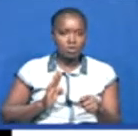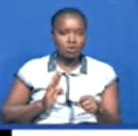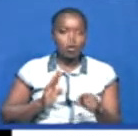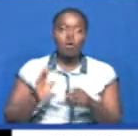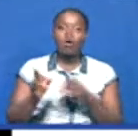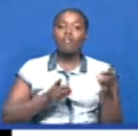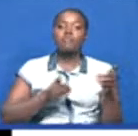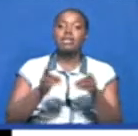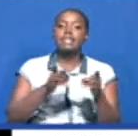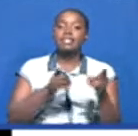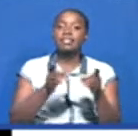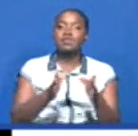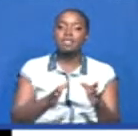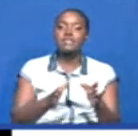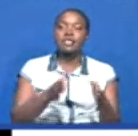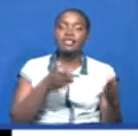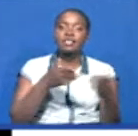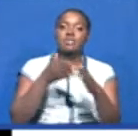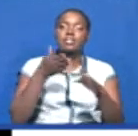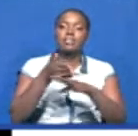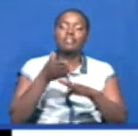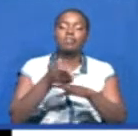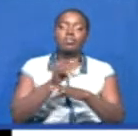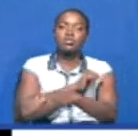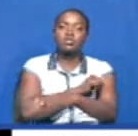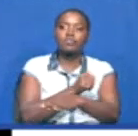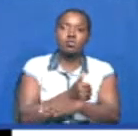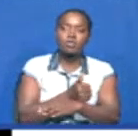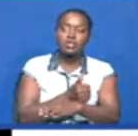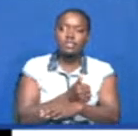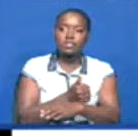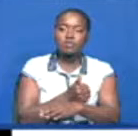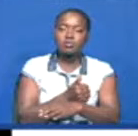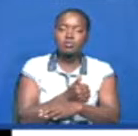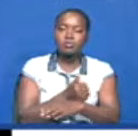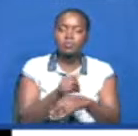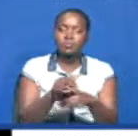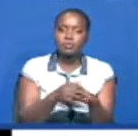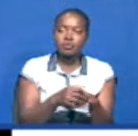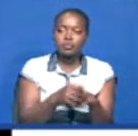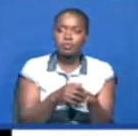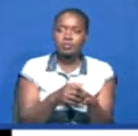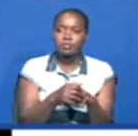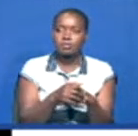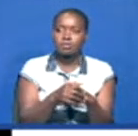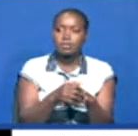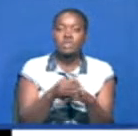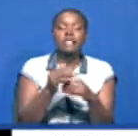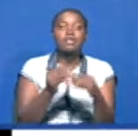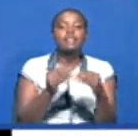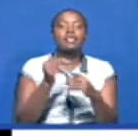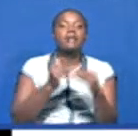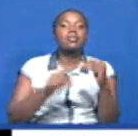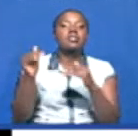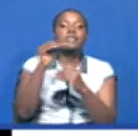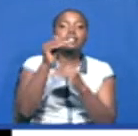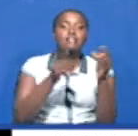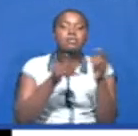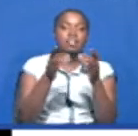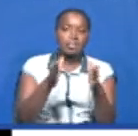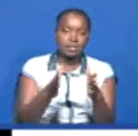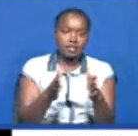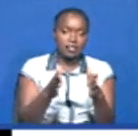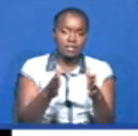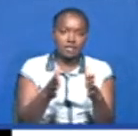board of directors, the Anti-Counterfeit Authority, Madam Flora, the executive director,